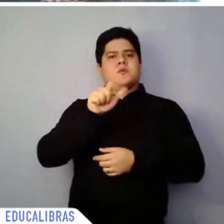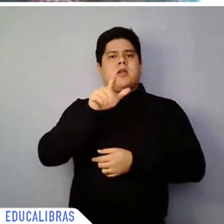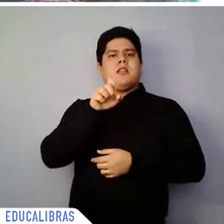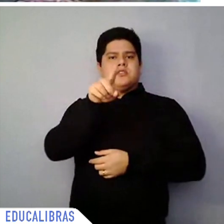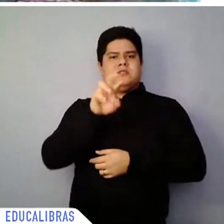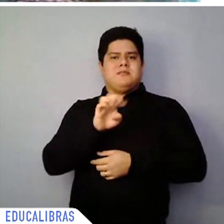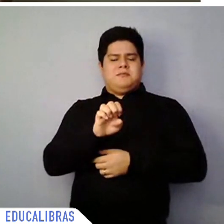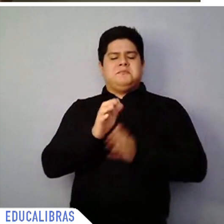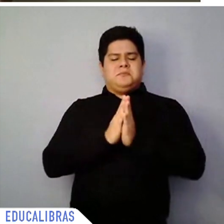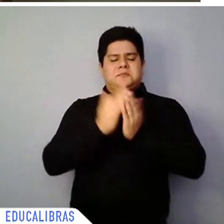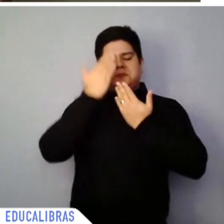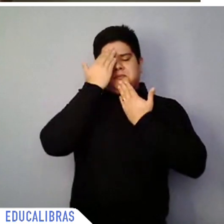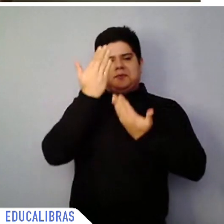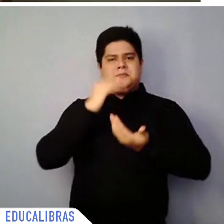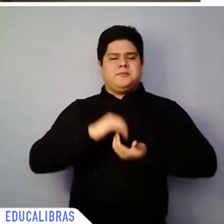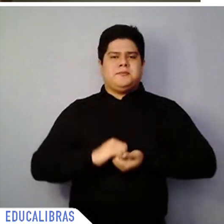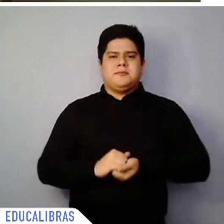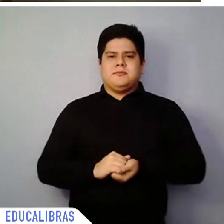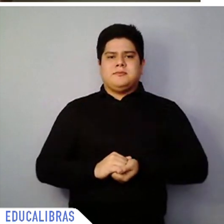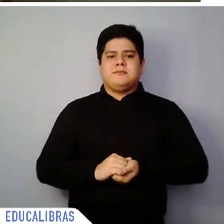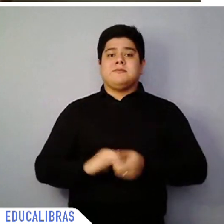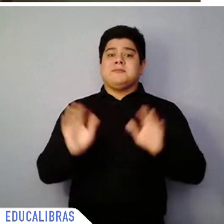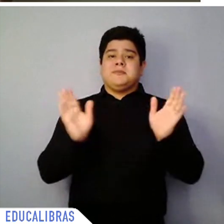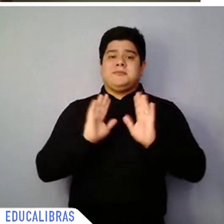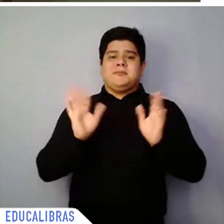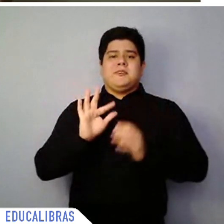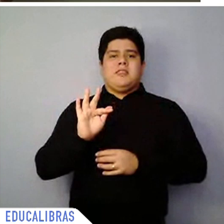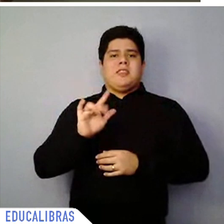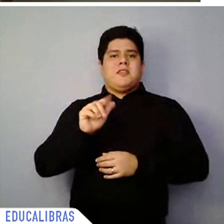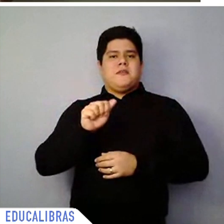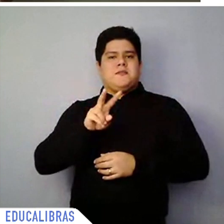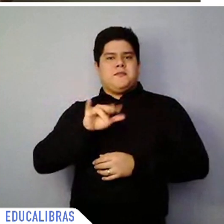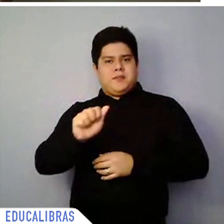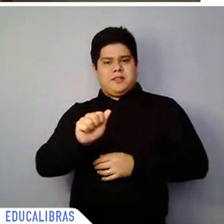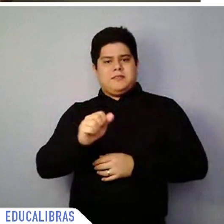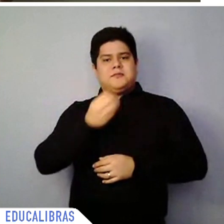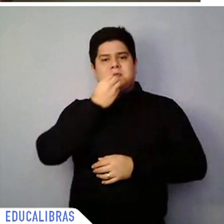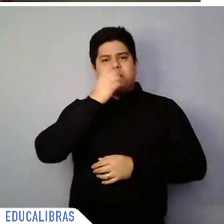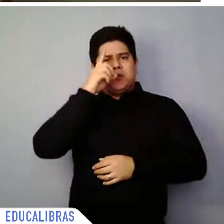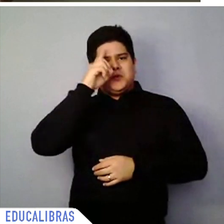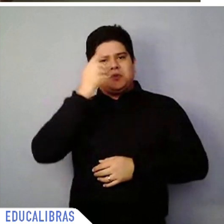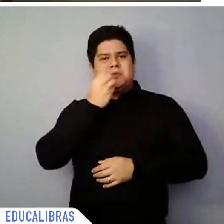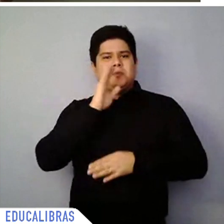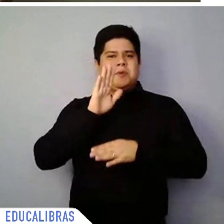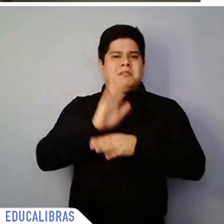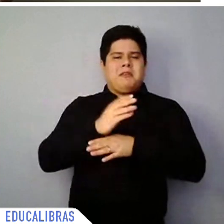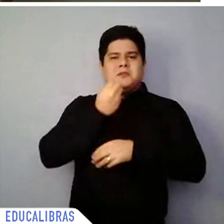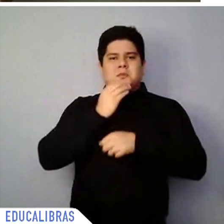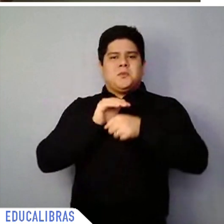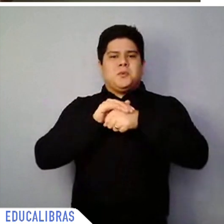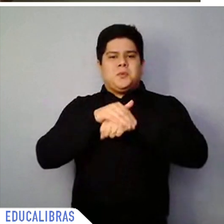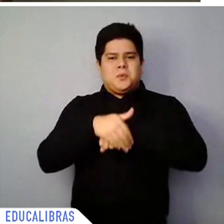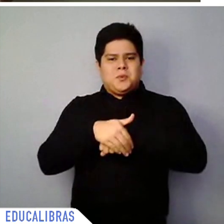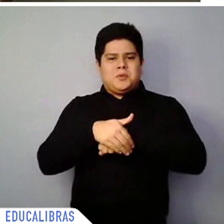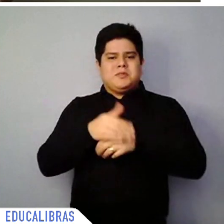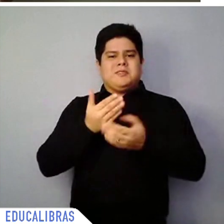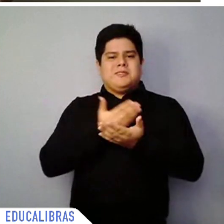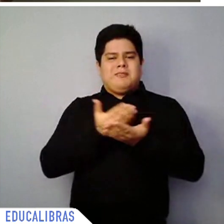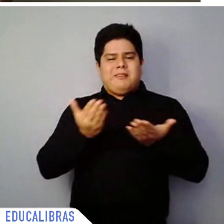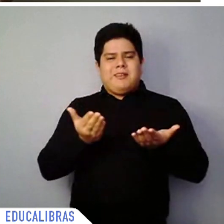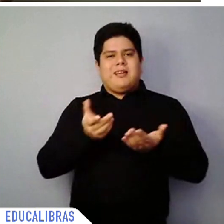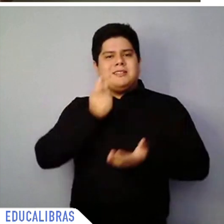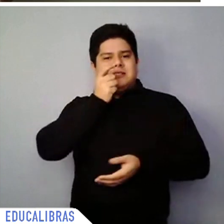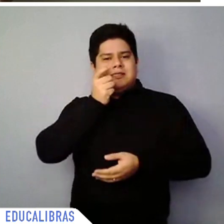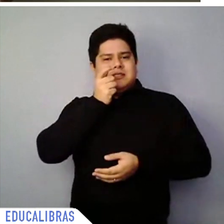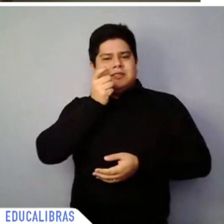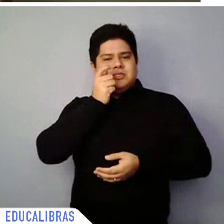to decrease the death in the pandemic situation in Brazil? I start with Alexandre Padilha, please. Hi, Flavia. Good morning, good